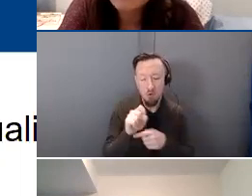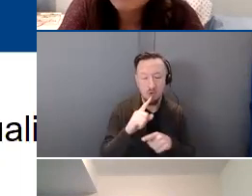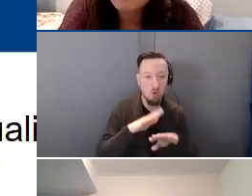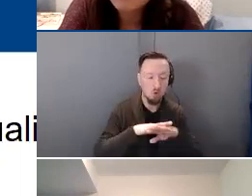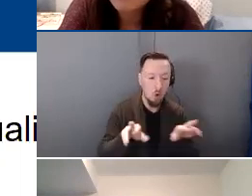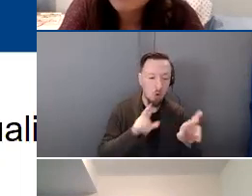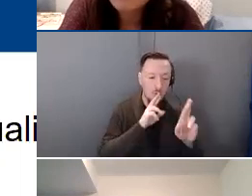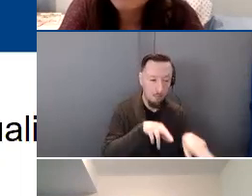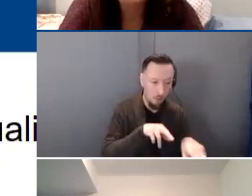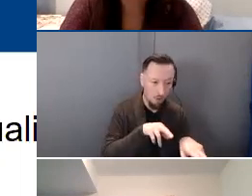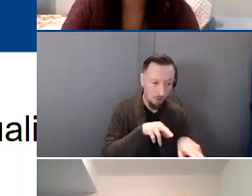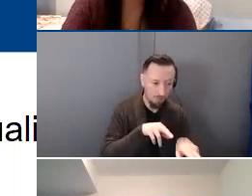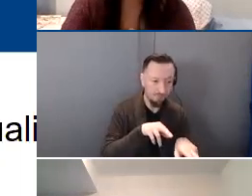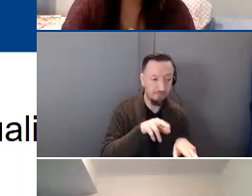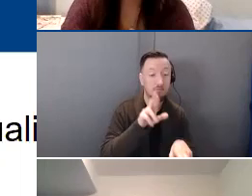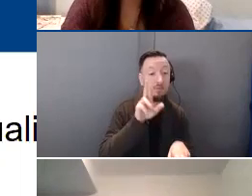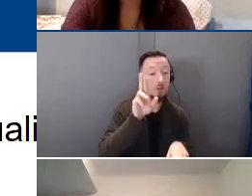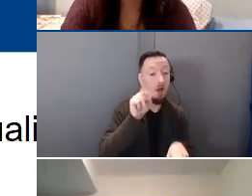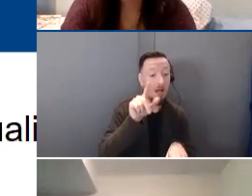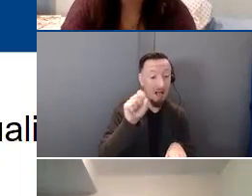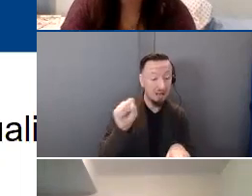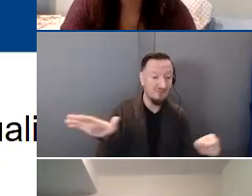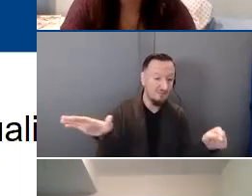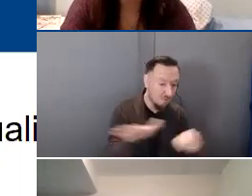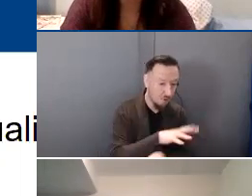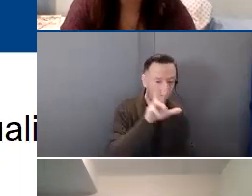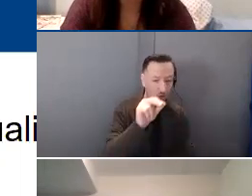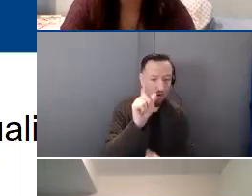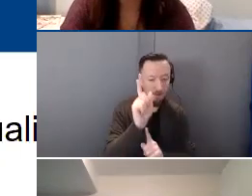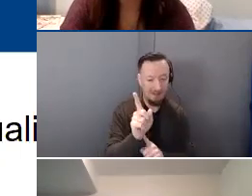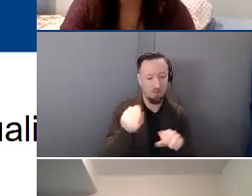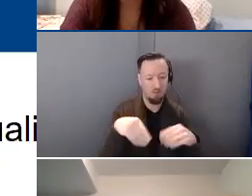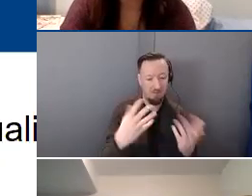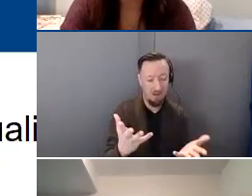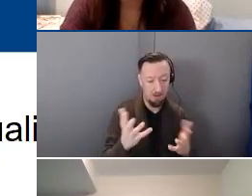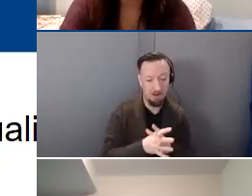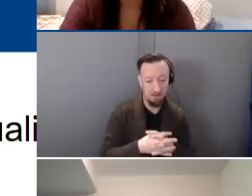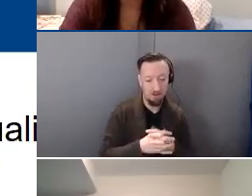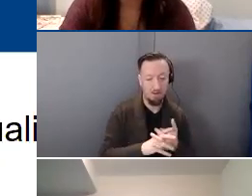the add-on code unless a full 30 minutes or more is provided to the patient.